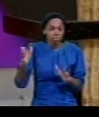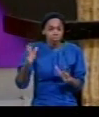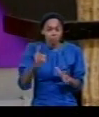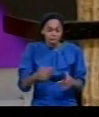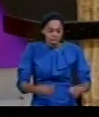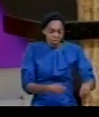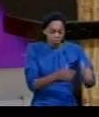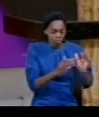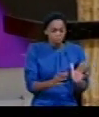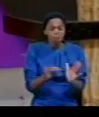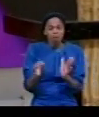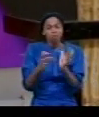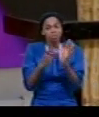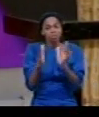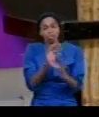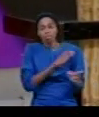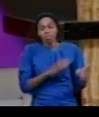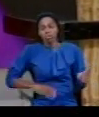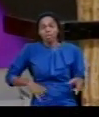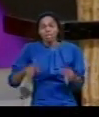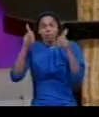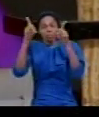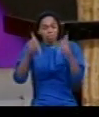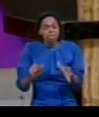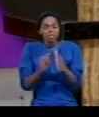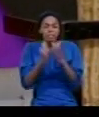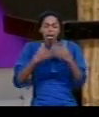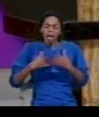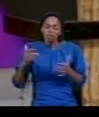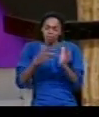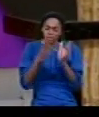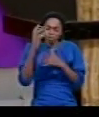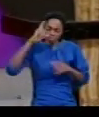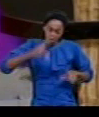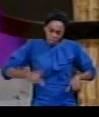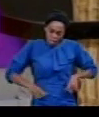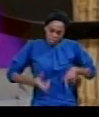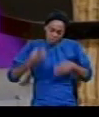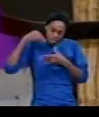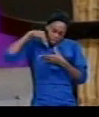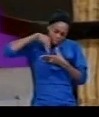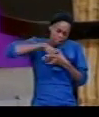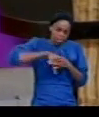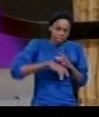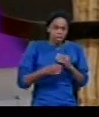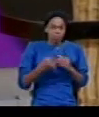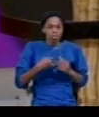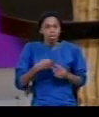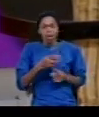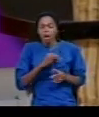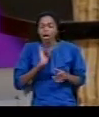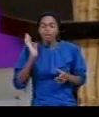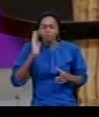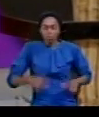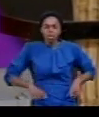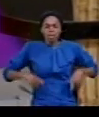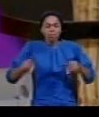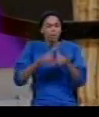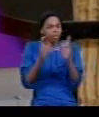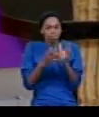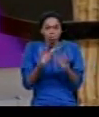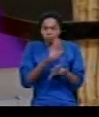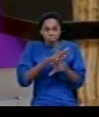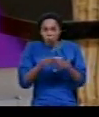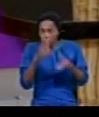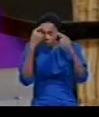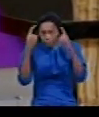a person that has Christ living on the inside of him, and you're to live like Christ. If you don't think like that and